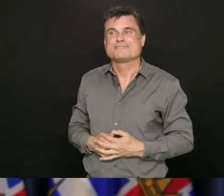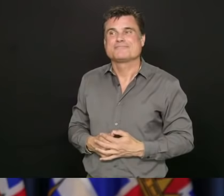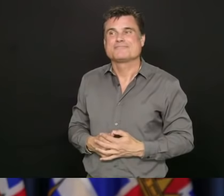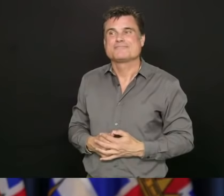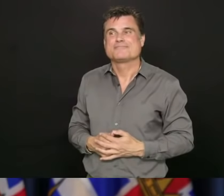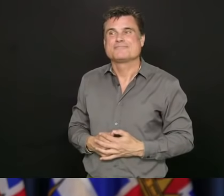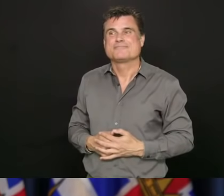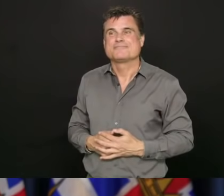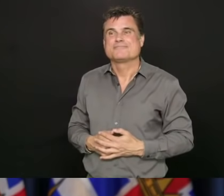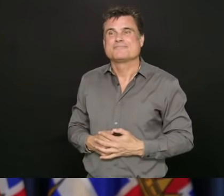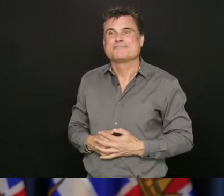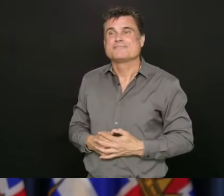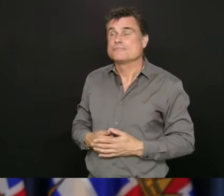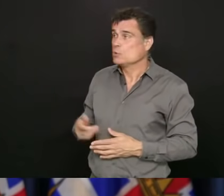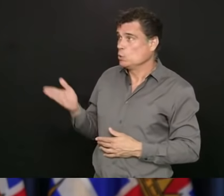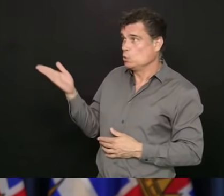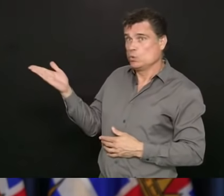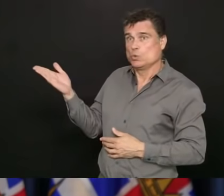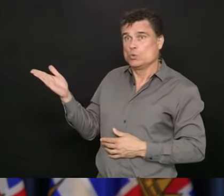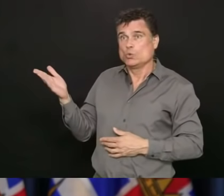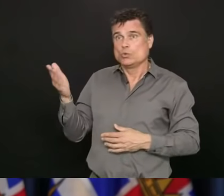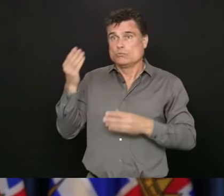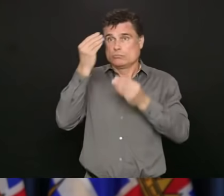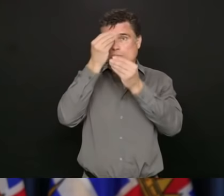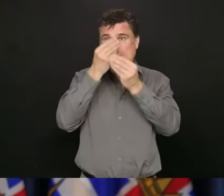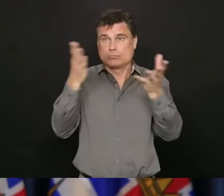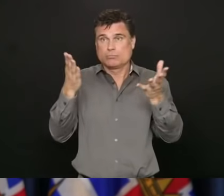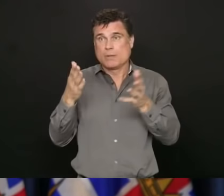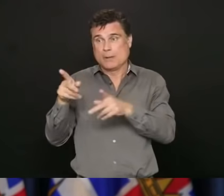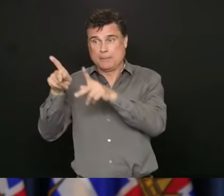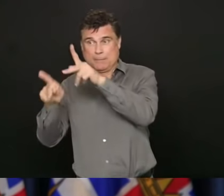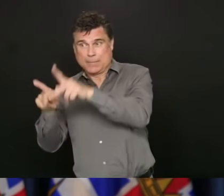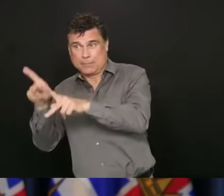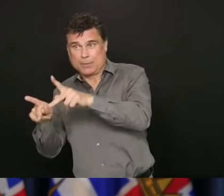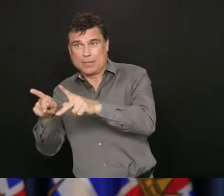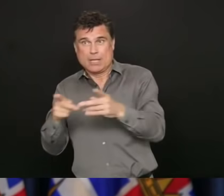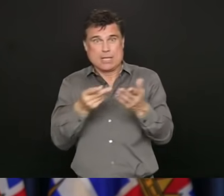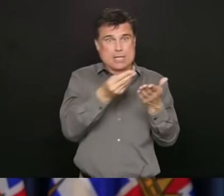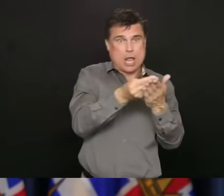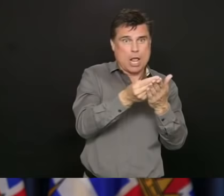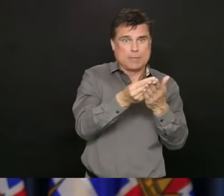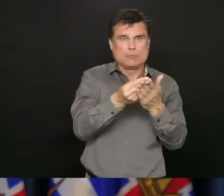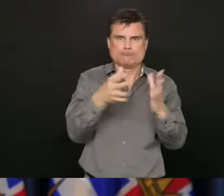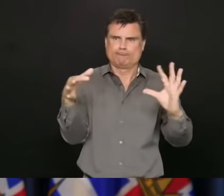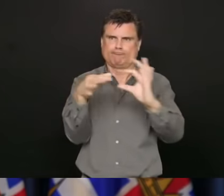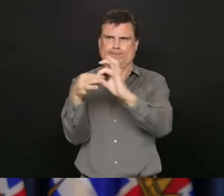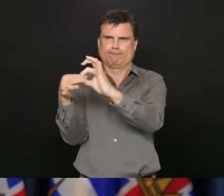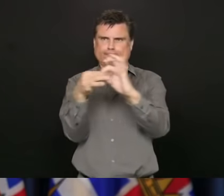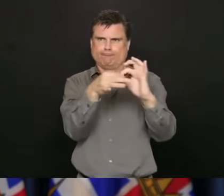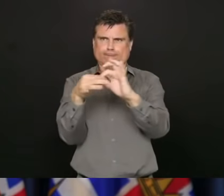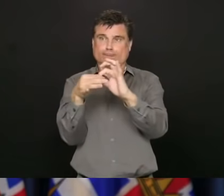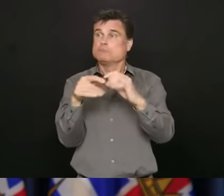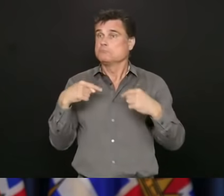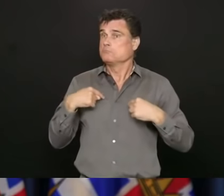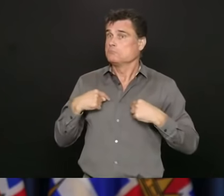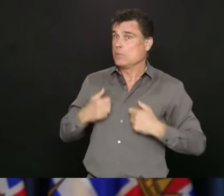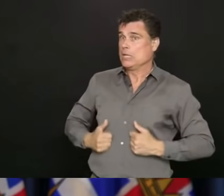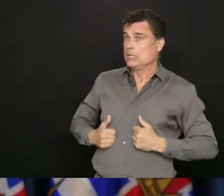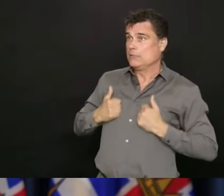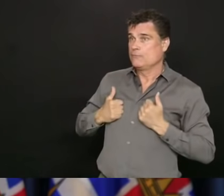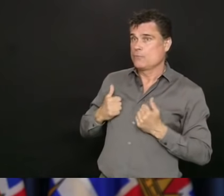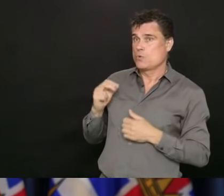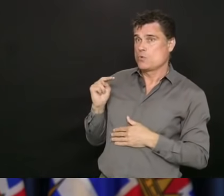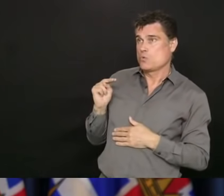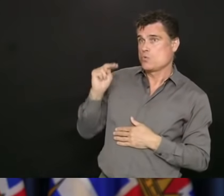economy, economy is the people. Tourism, we're up here in the north. You mentioned symptoms and heroic workers.